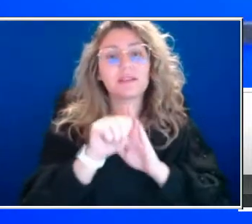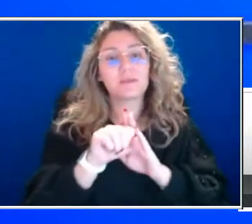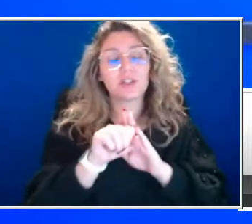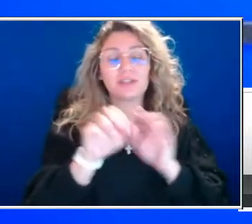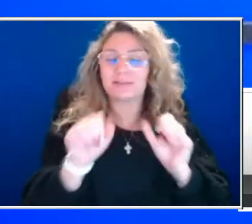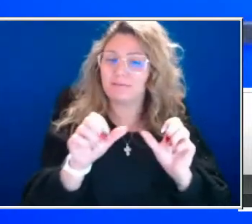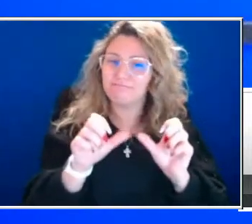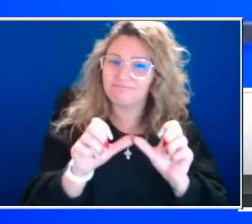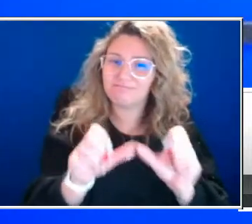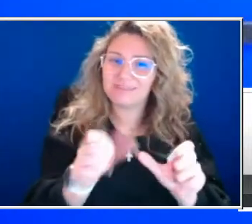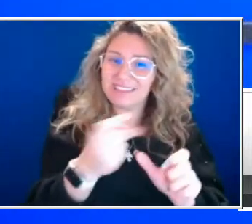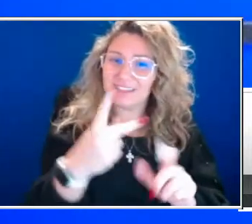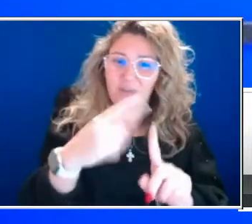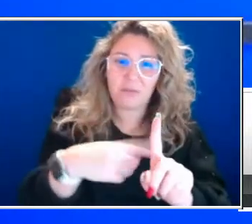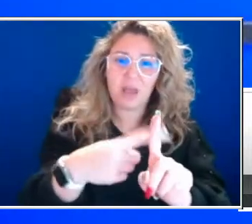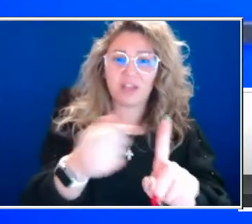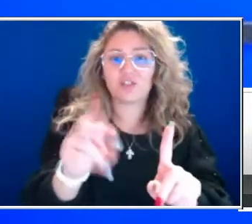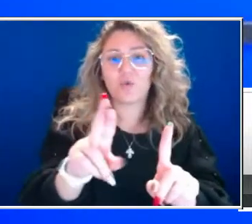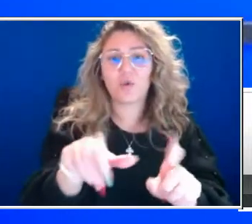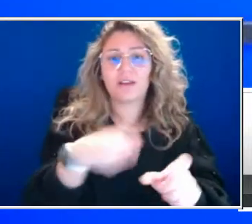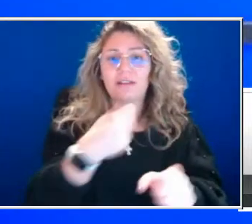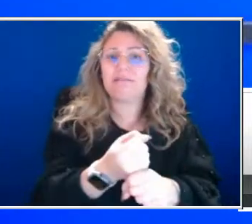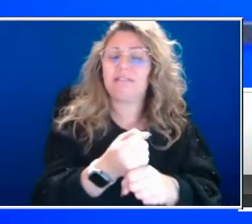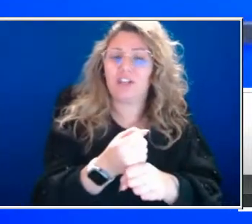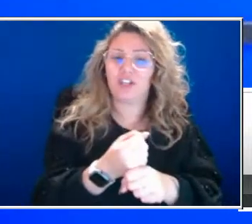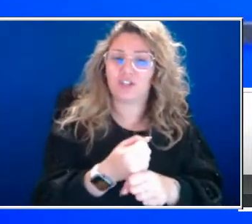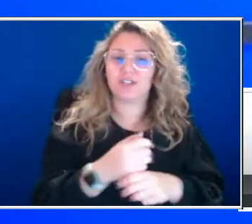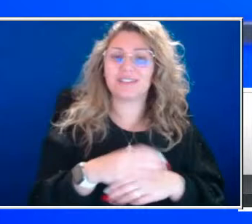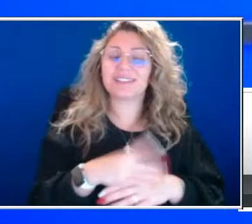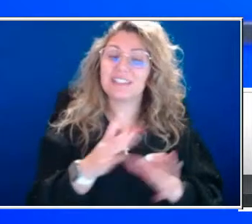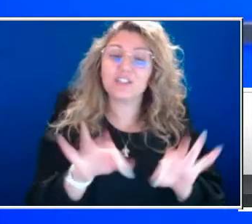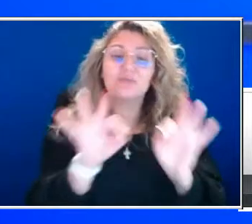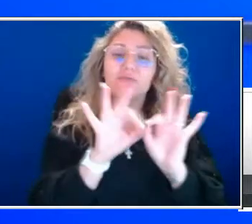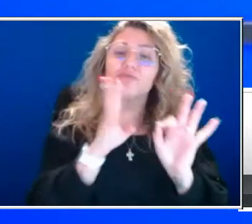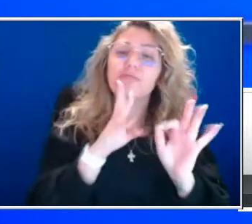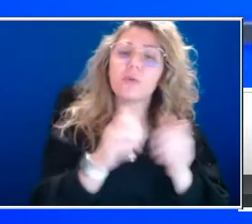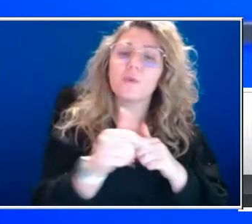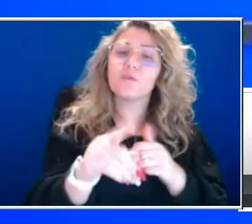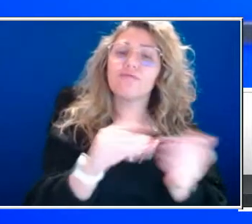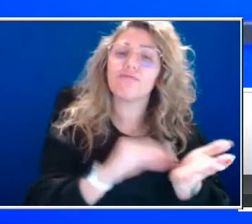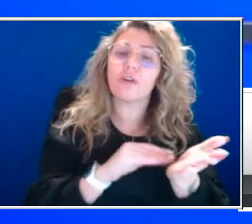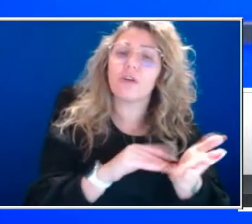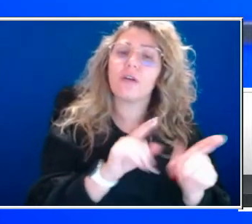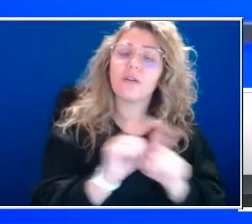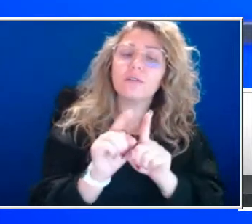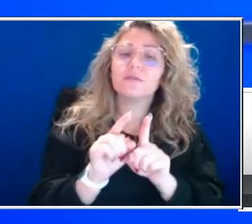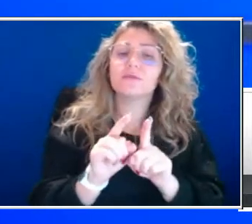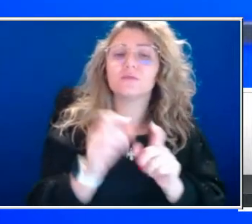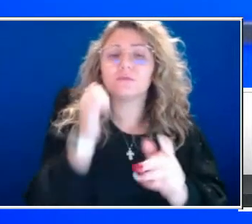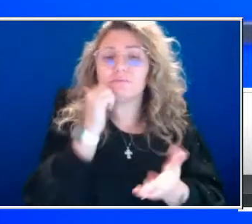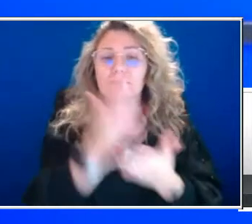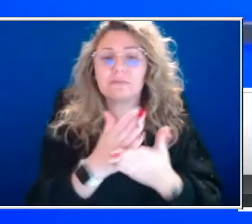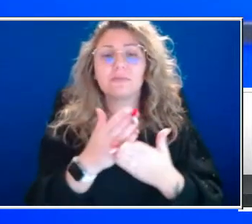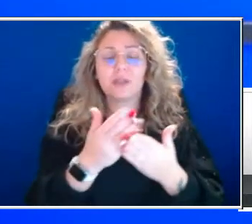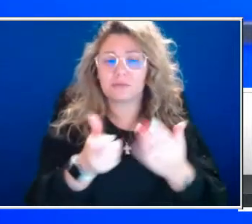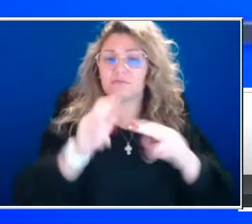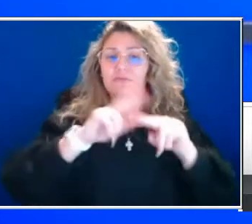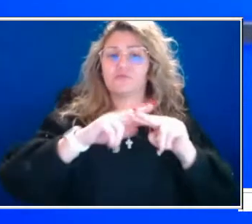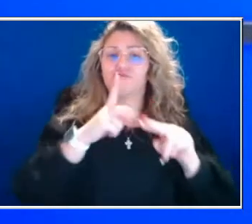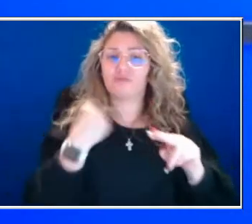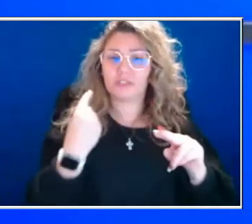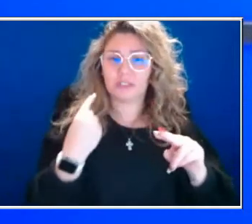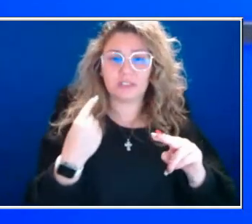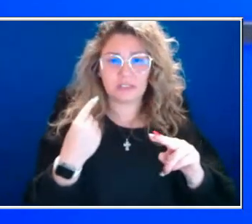several months or years on either side. And it's important to talk to your doctor because along with menopause comes an increased risk of multiple conditions,